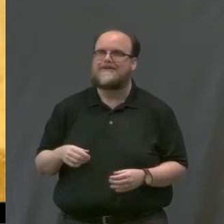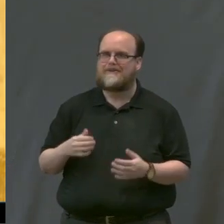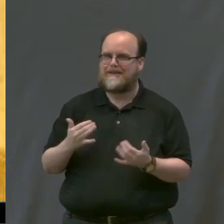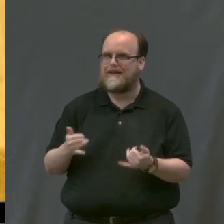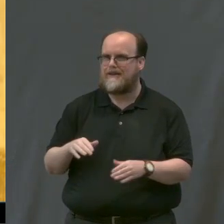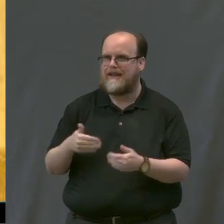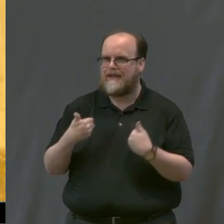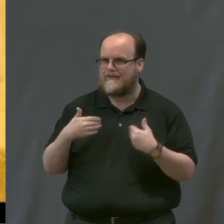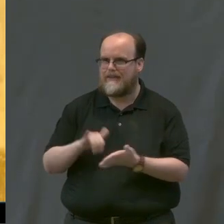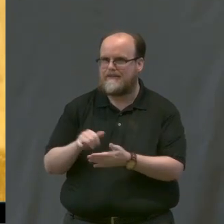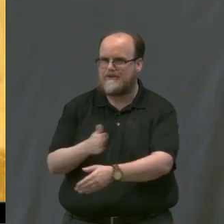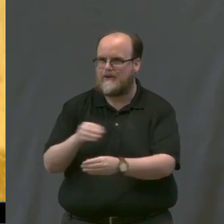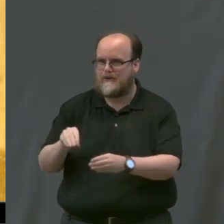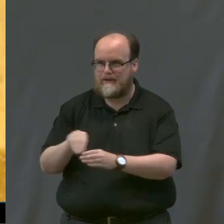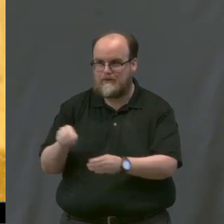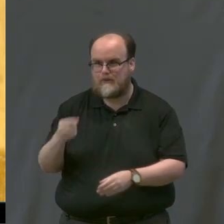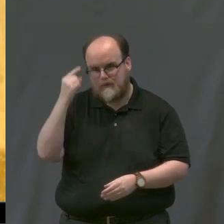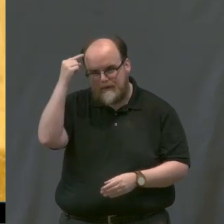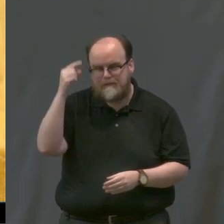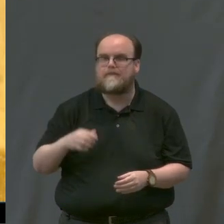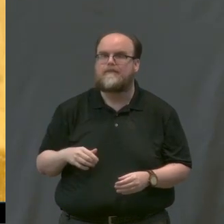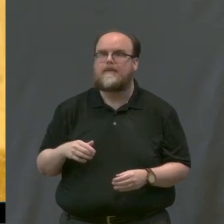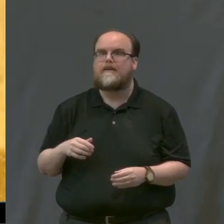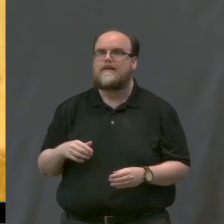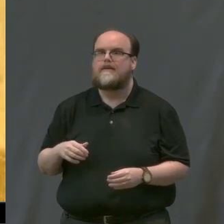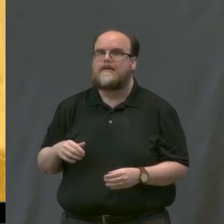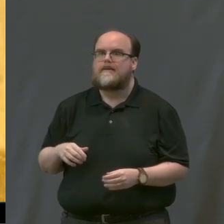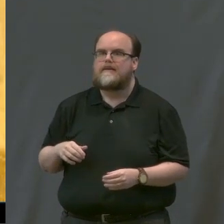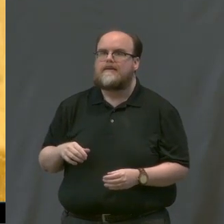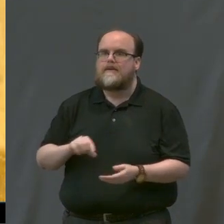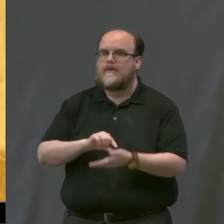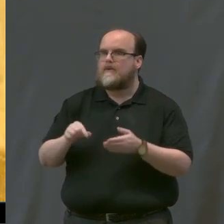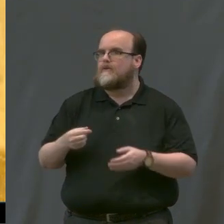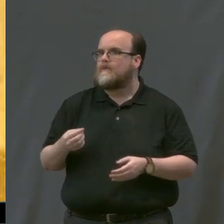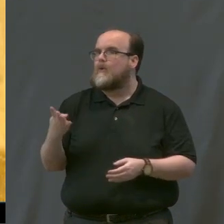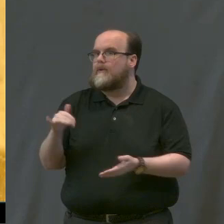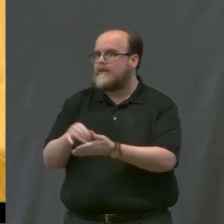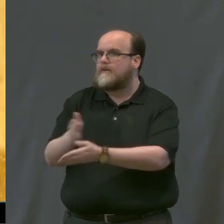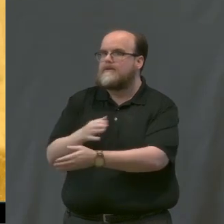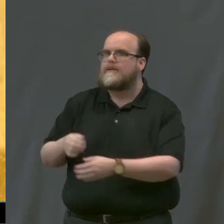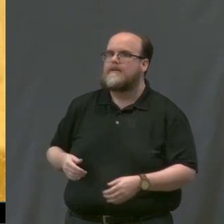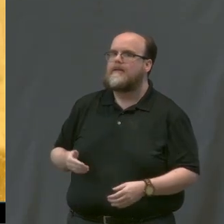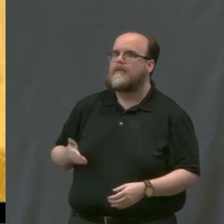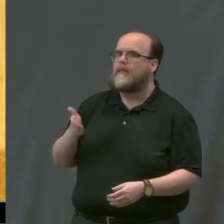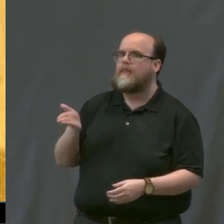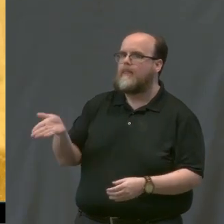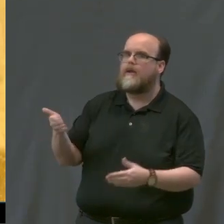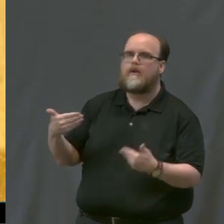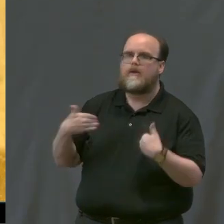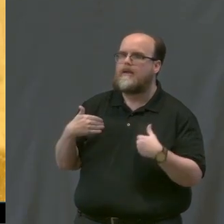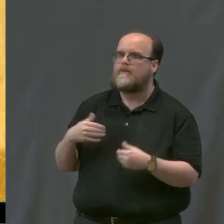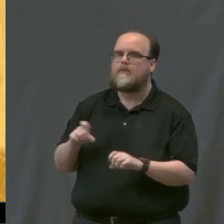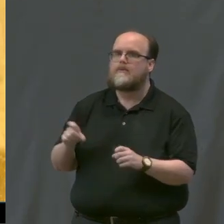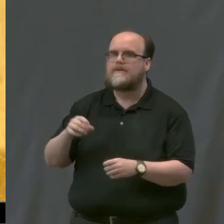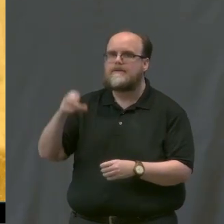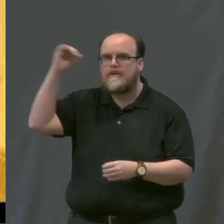right? In the land of fadeless day, stanza number 4 says, there they need no sunshine bright in that city four square,